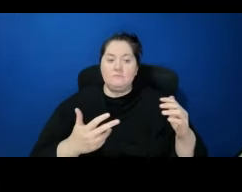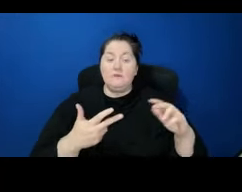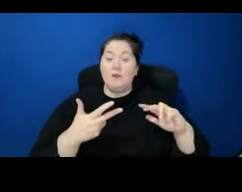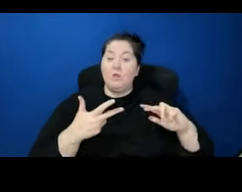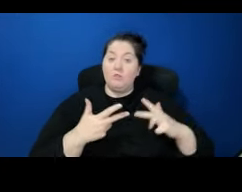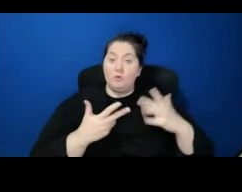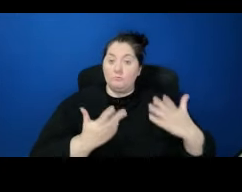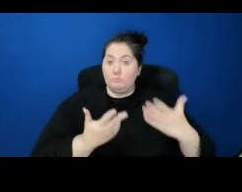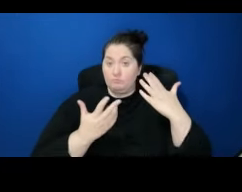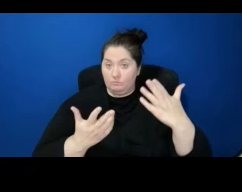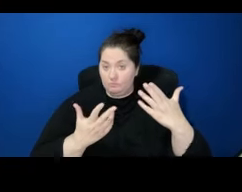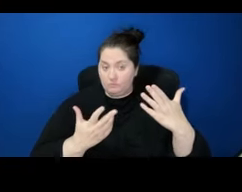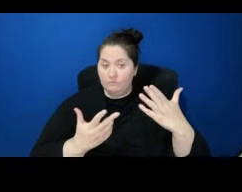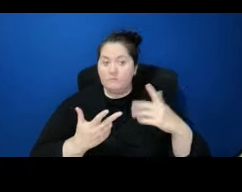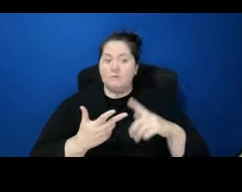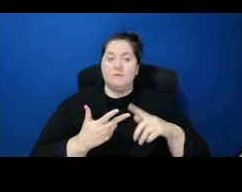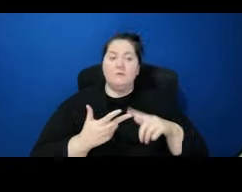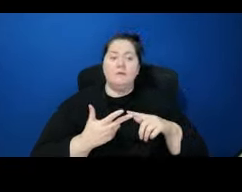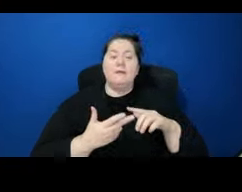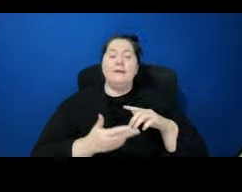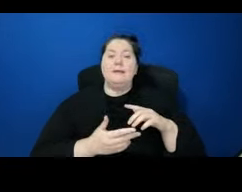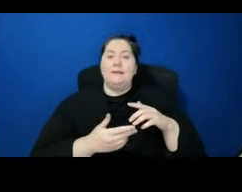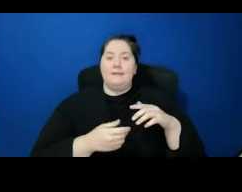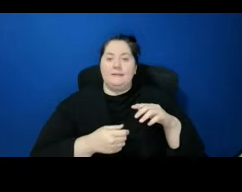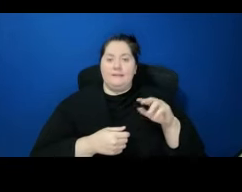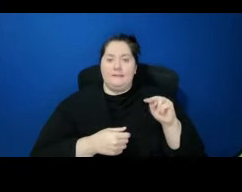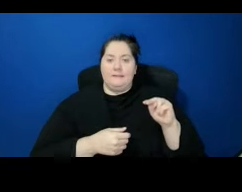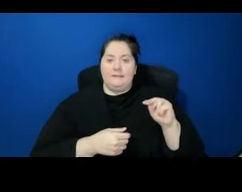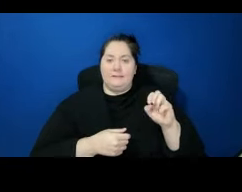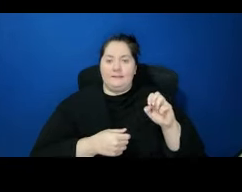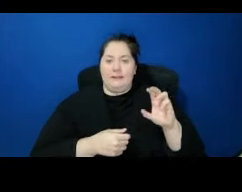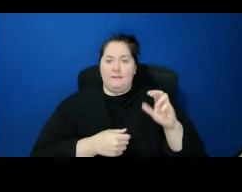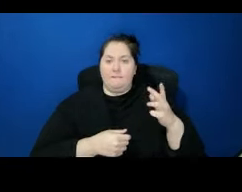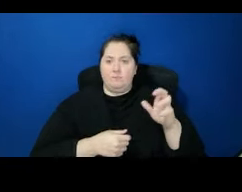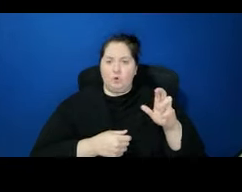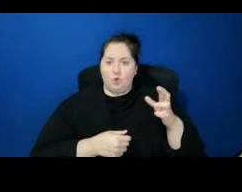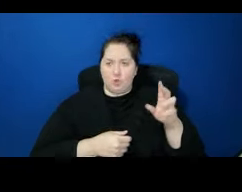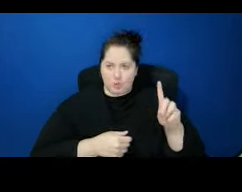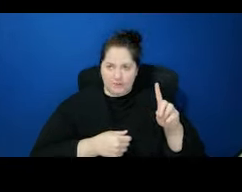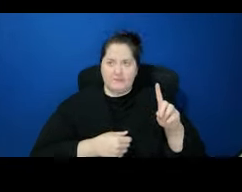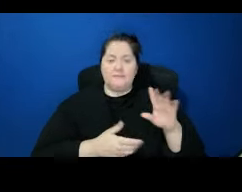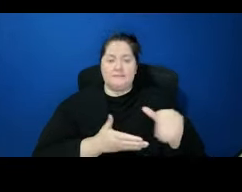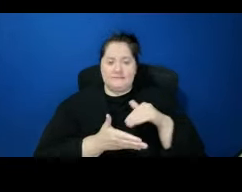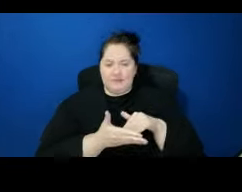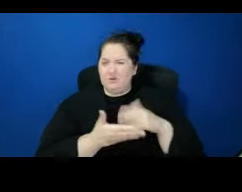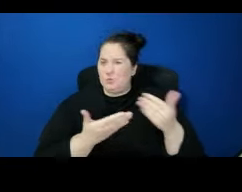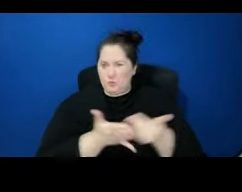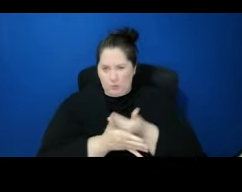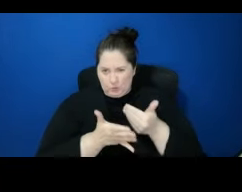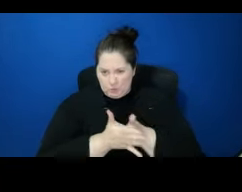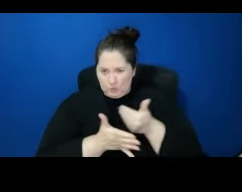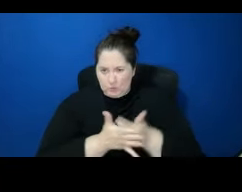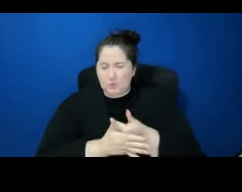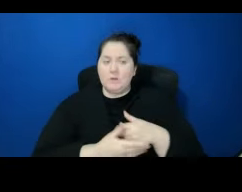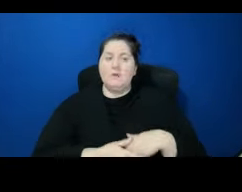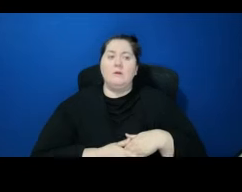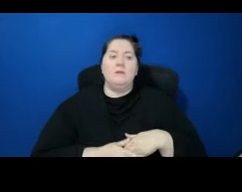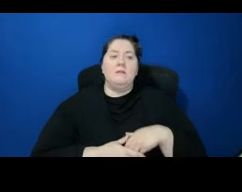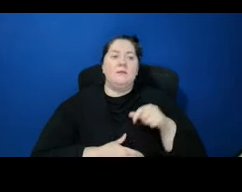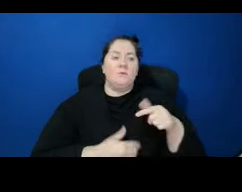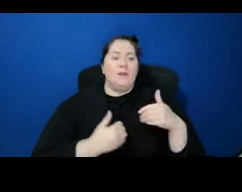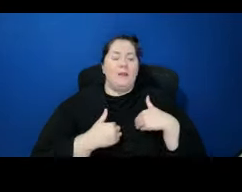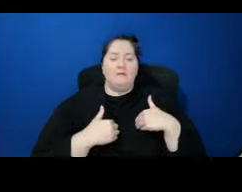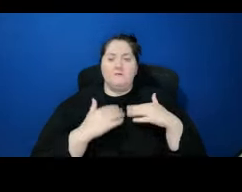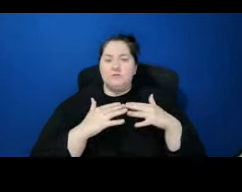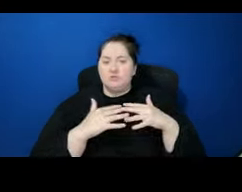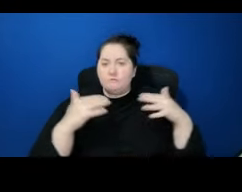third center, a place type called neighborhood center. This is entirely new. And this would be a place that where we'd have a diverse